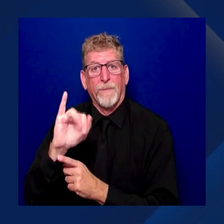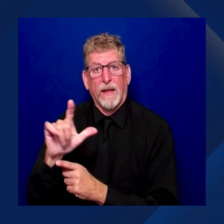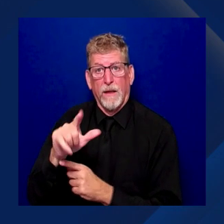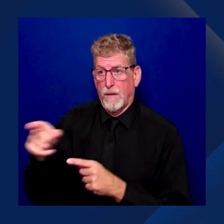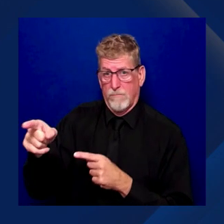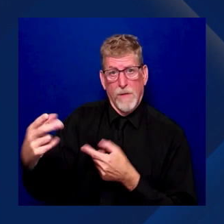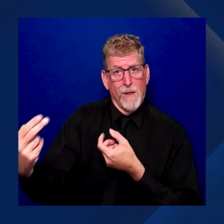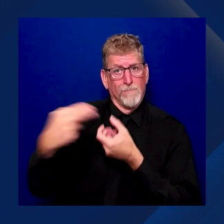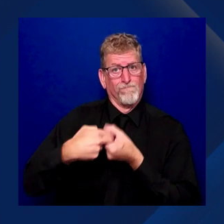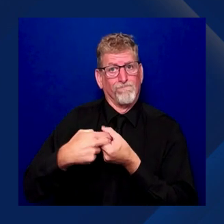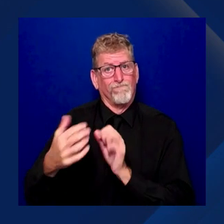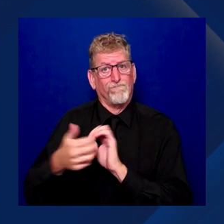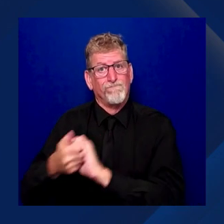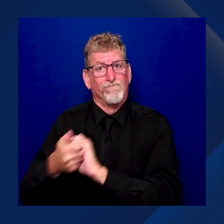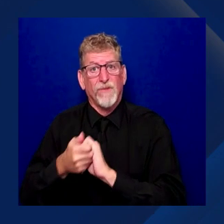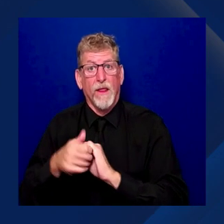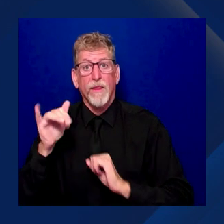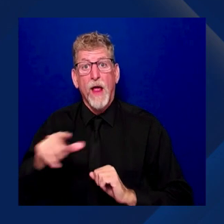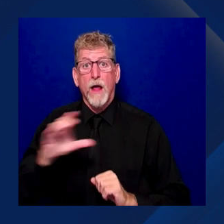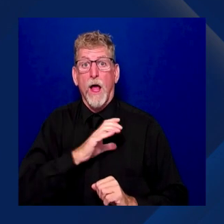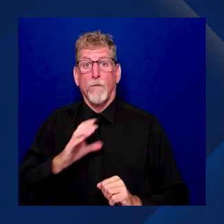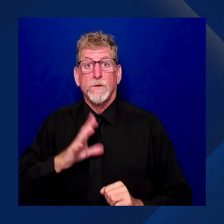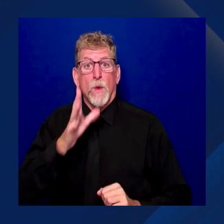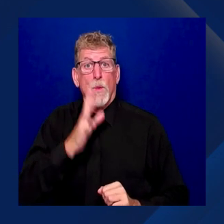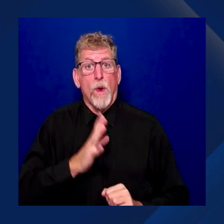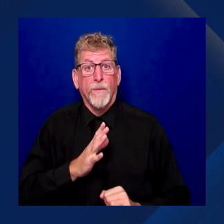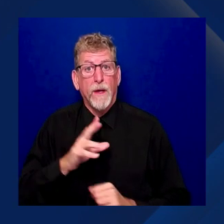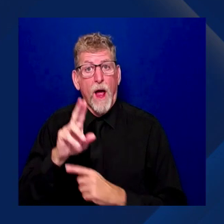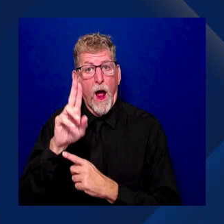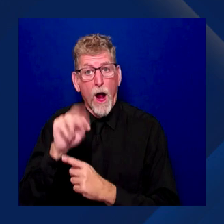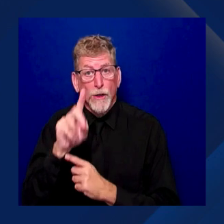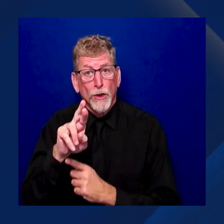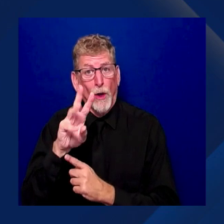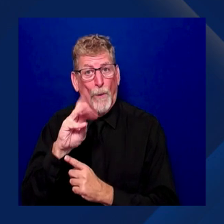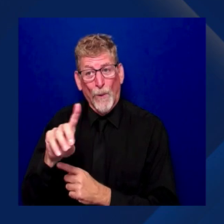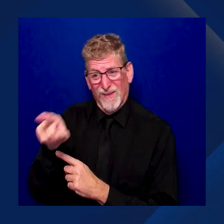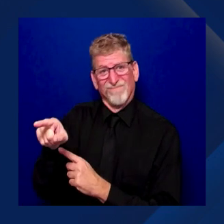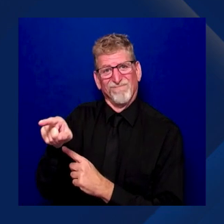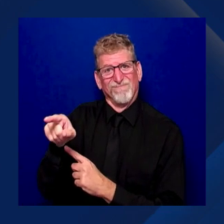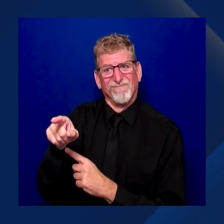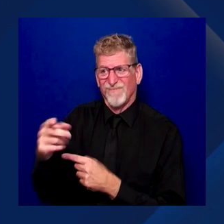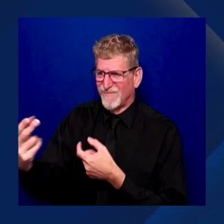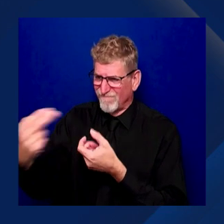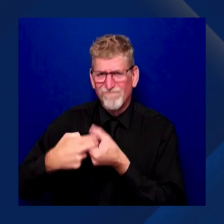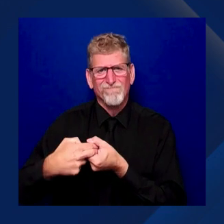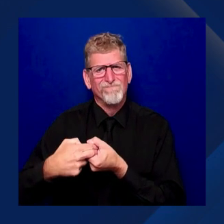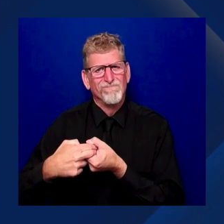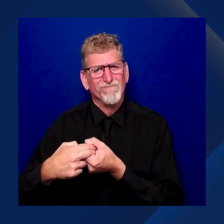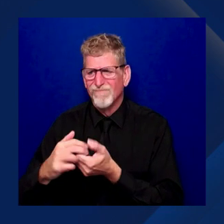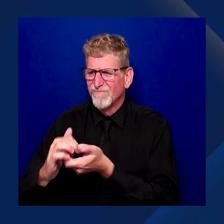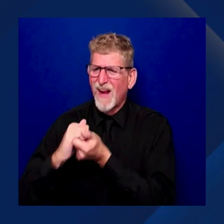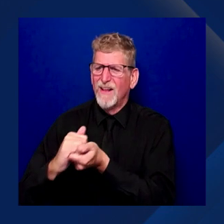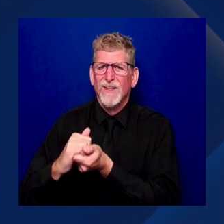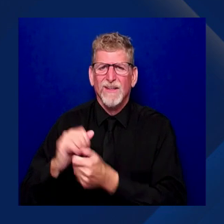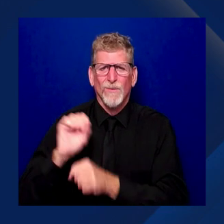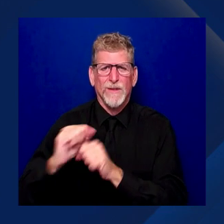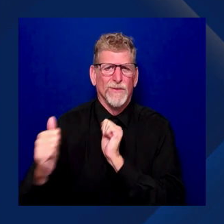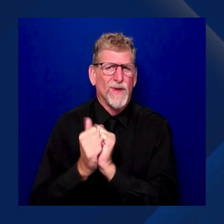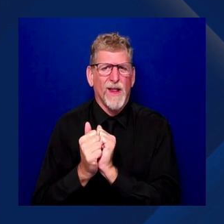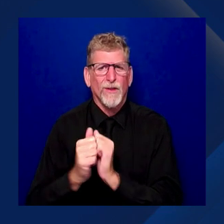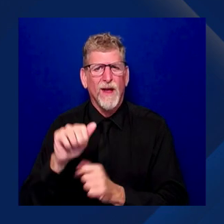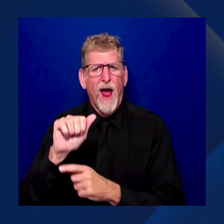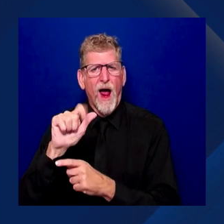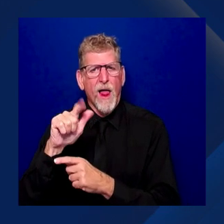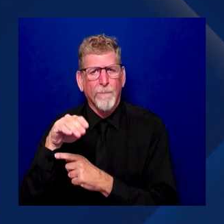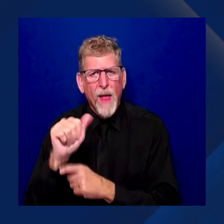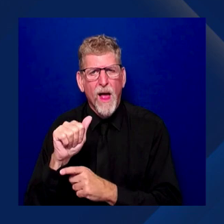work, as well as my colleague, Alma Adams. Of course, we're so honored to work alongside now Vice President Harris. When